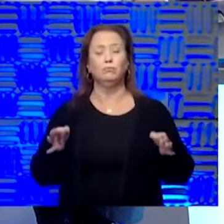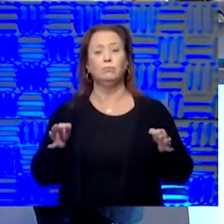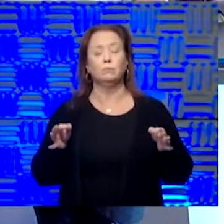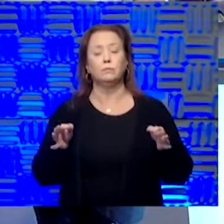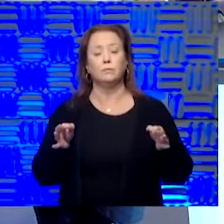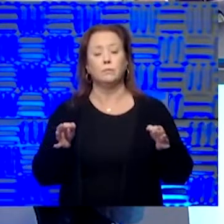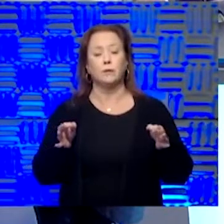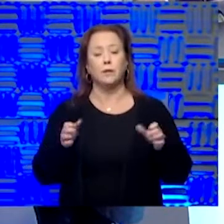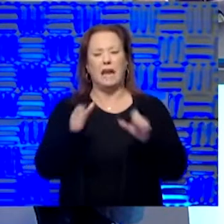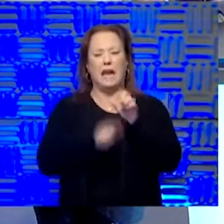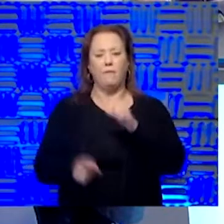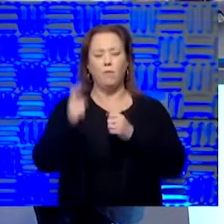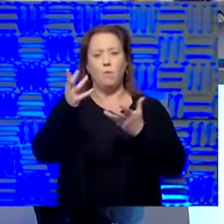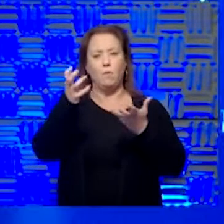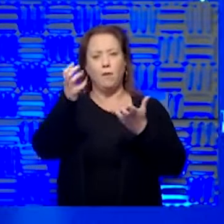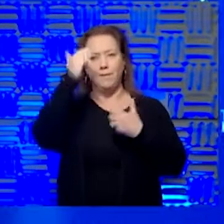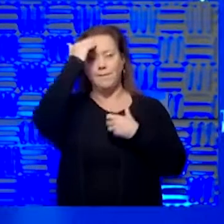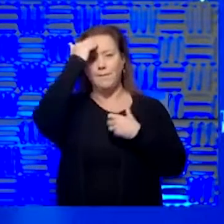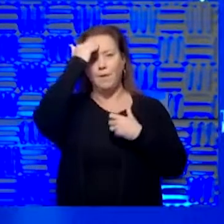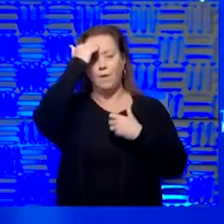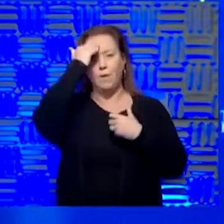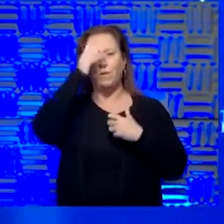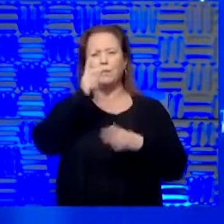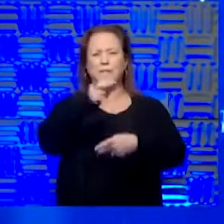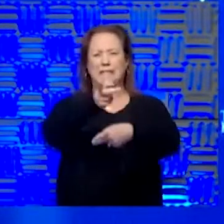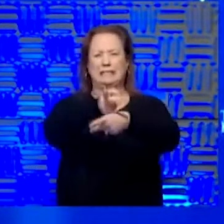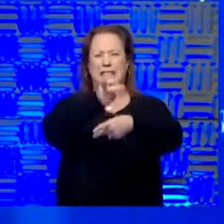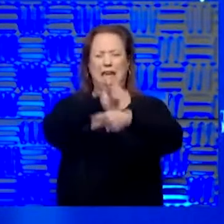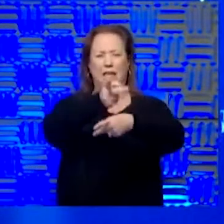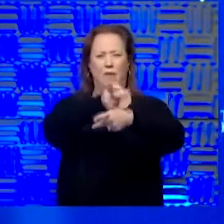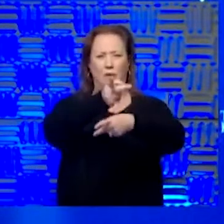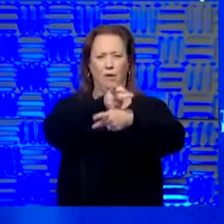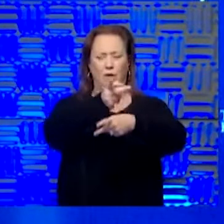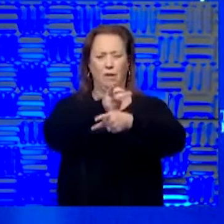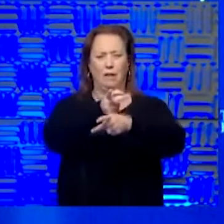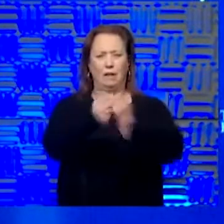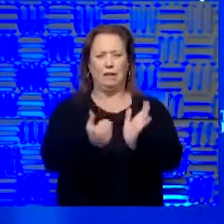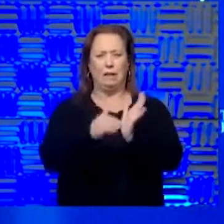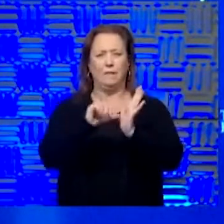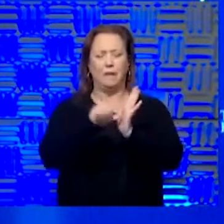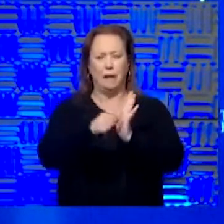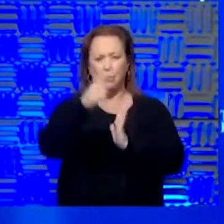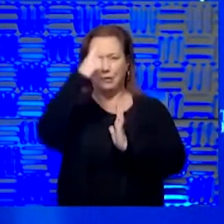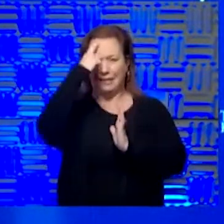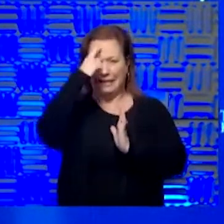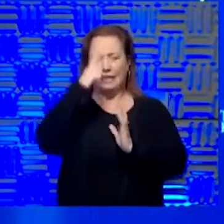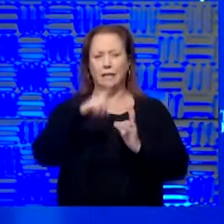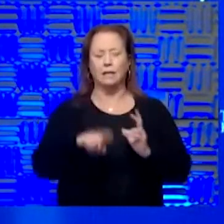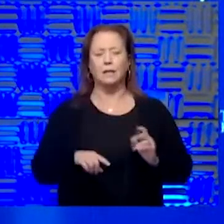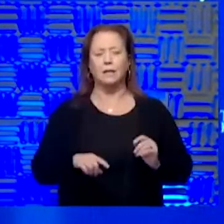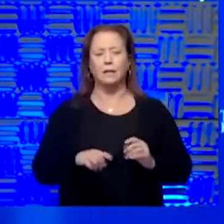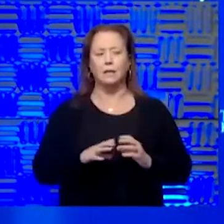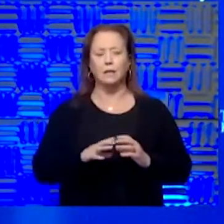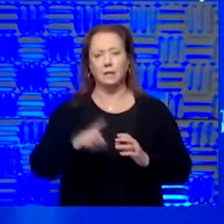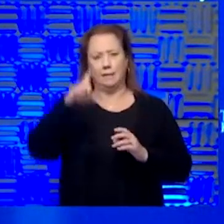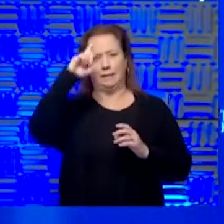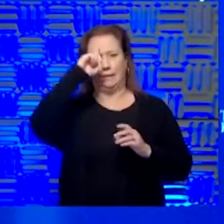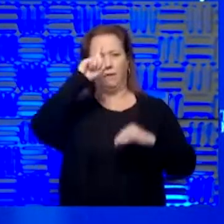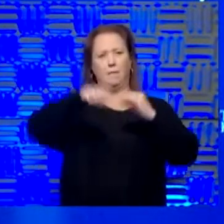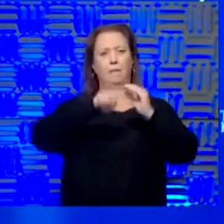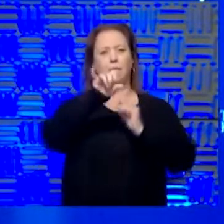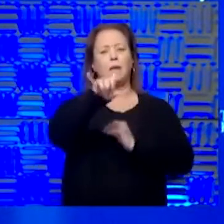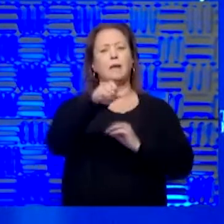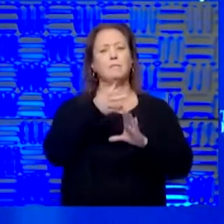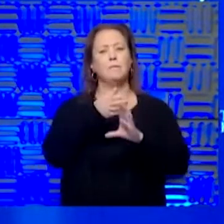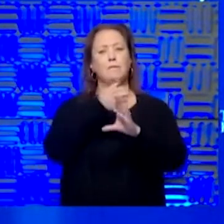about and everybody wanting to know, just be real careful out there. I would say to people, be thoughtful, be thoughtful about it before